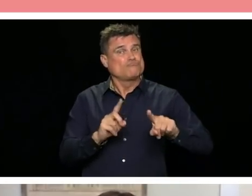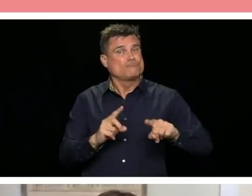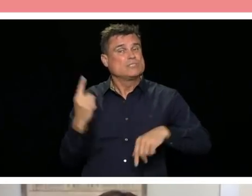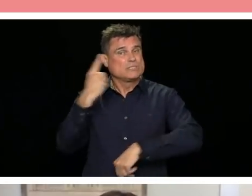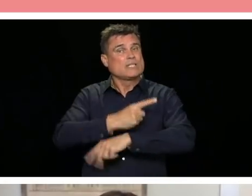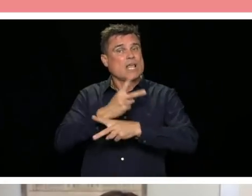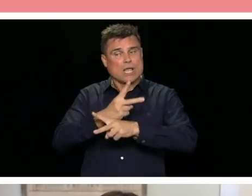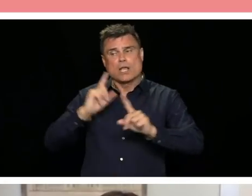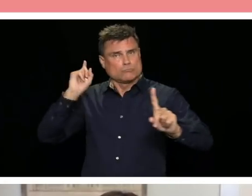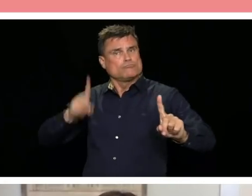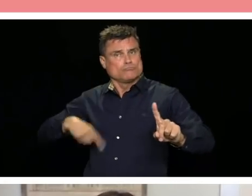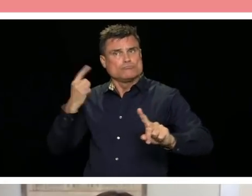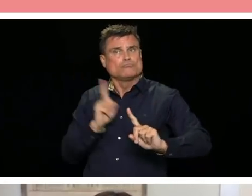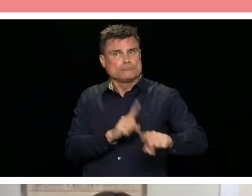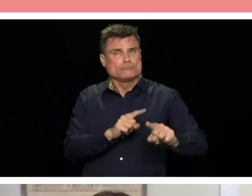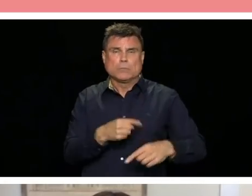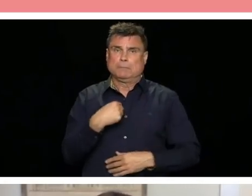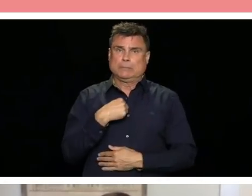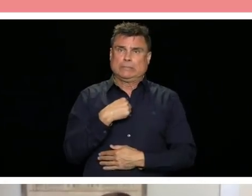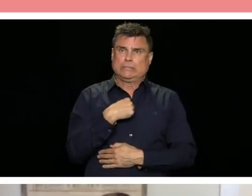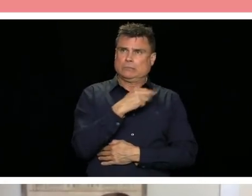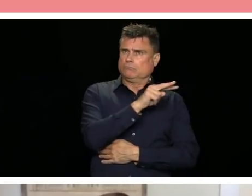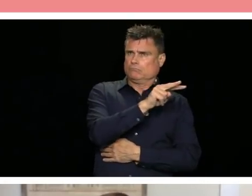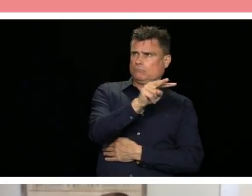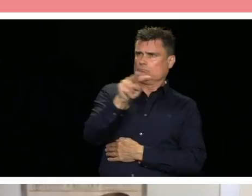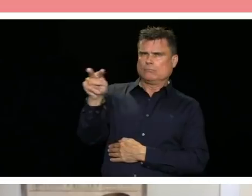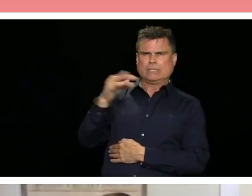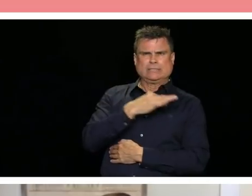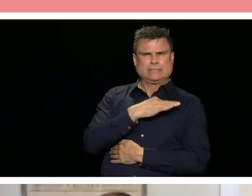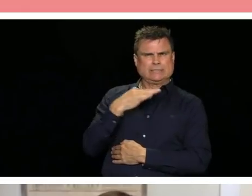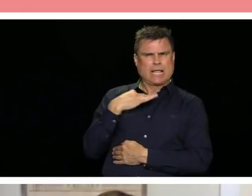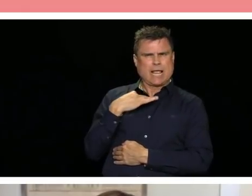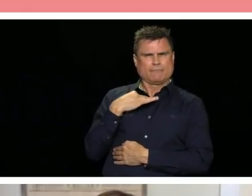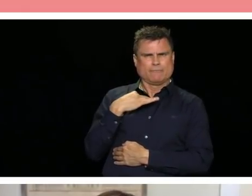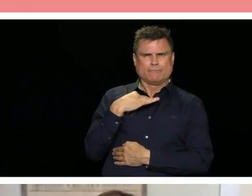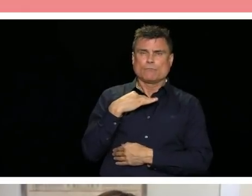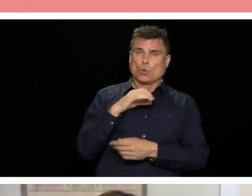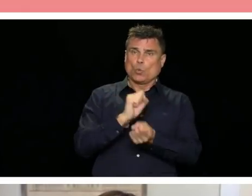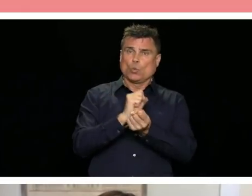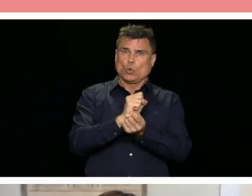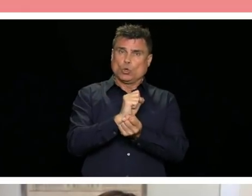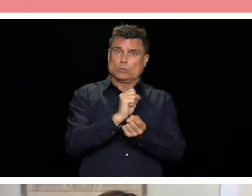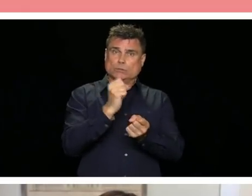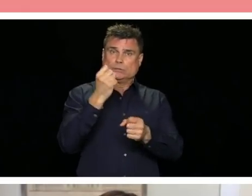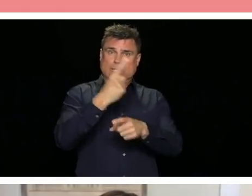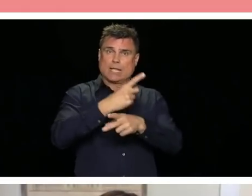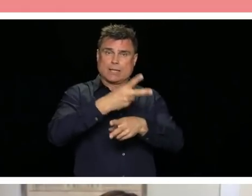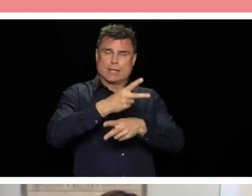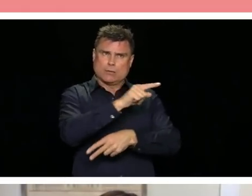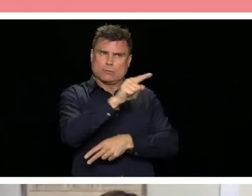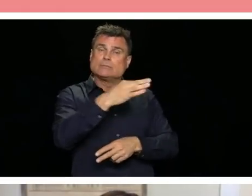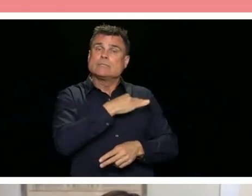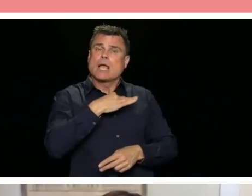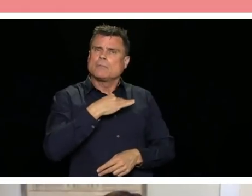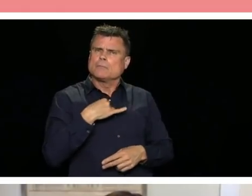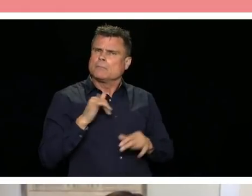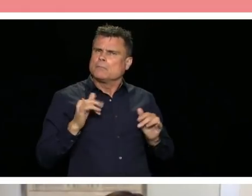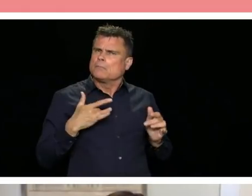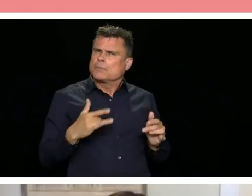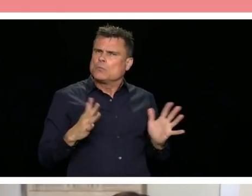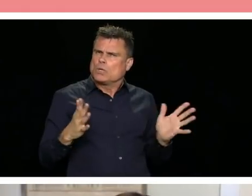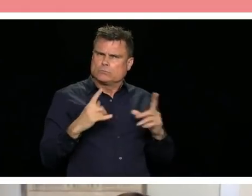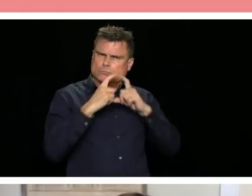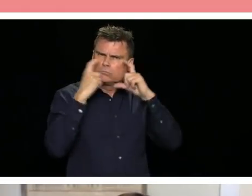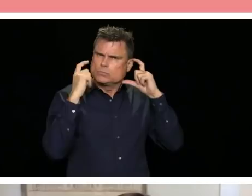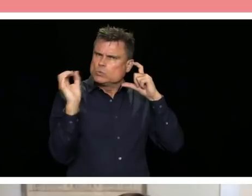PPEs, such as face masks. We would like to know whether staff and children should wear face masks for their protection as well as for